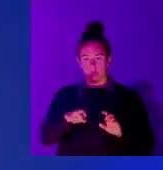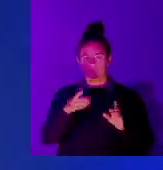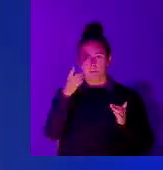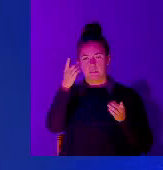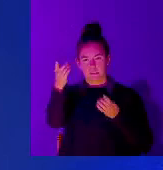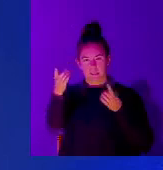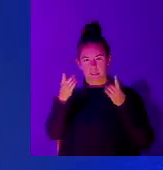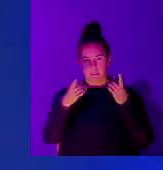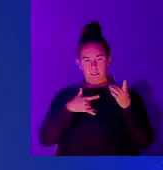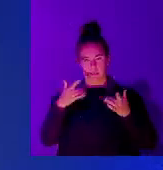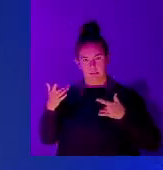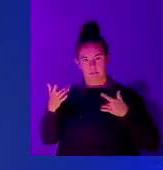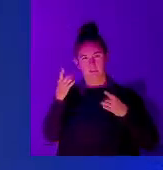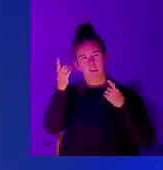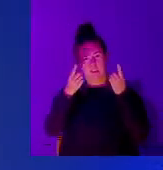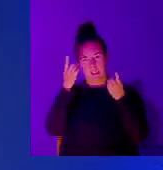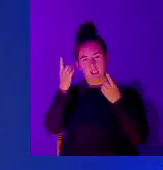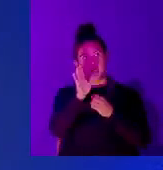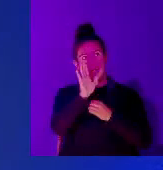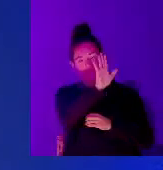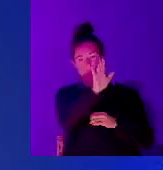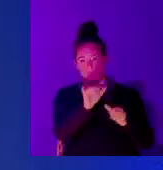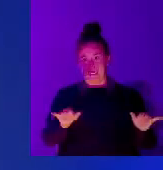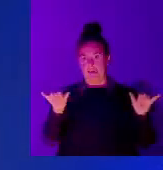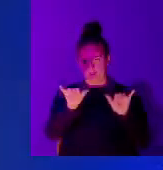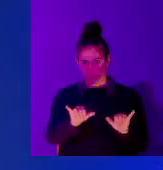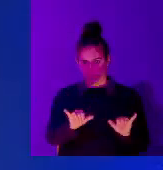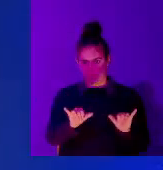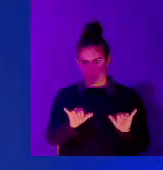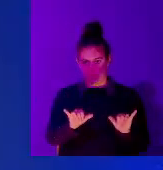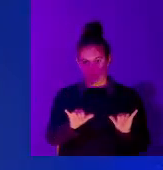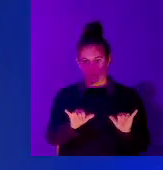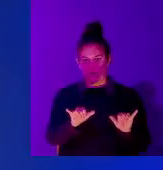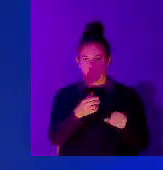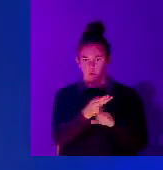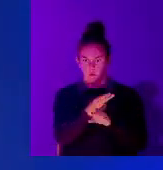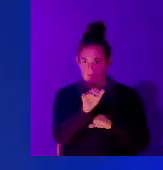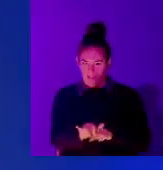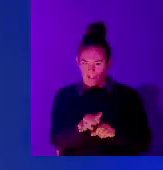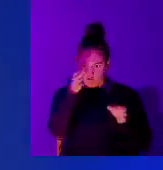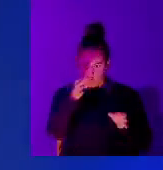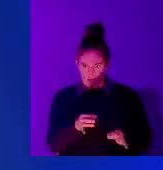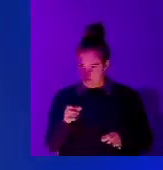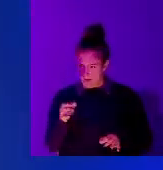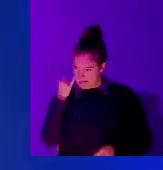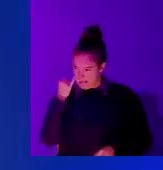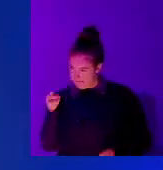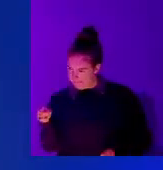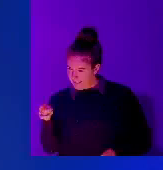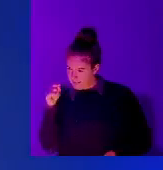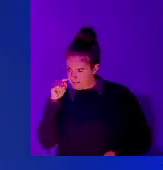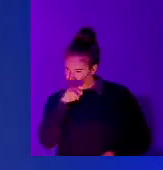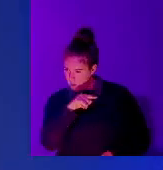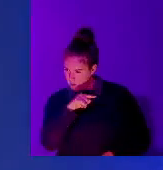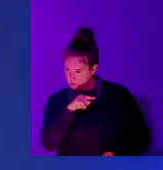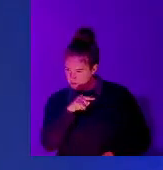whether a particular teacher is false or whether a particular doctrine is a false doctrine.